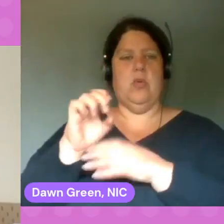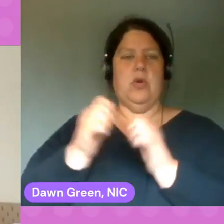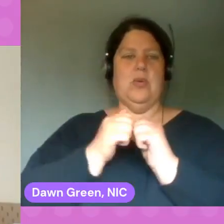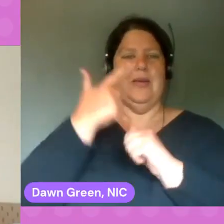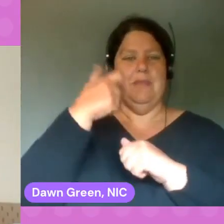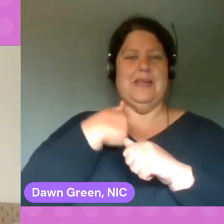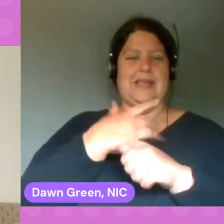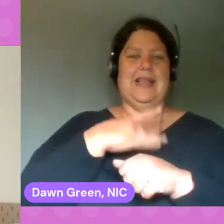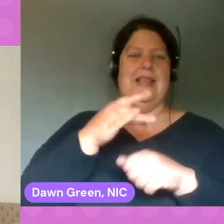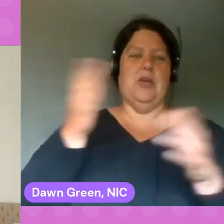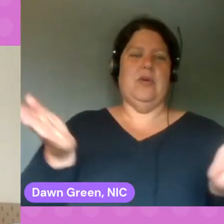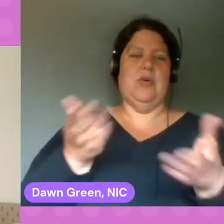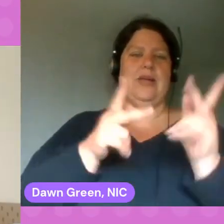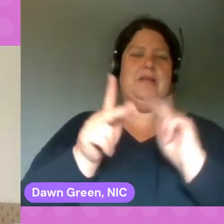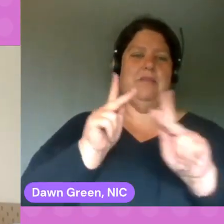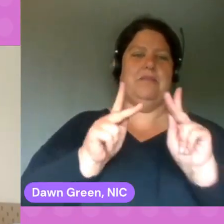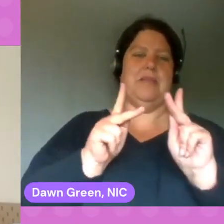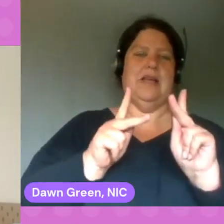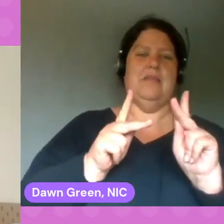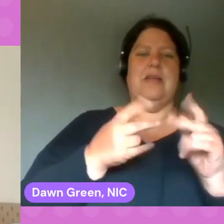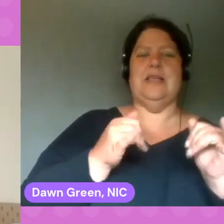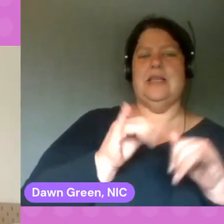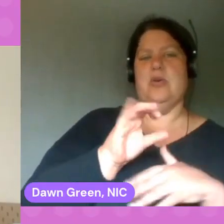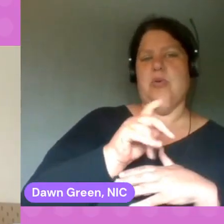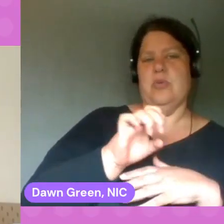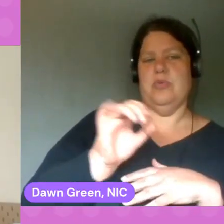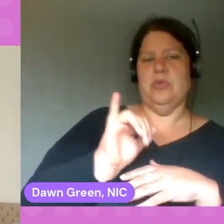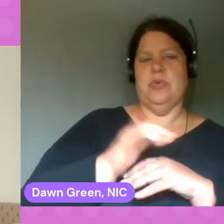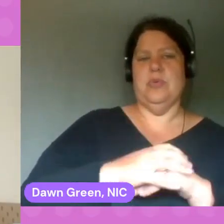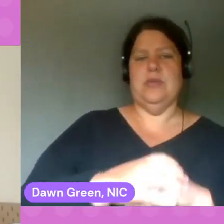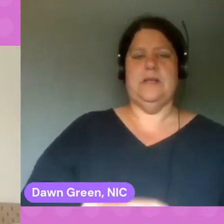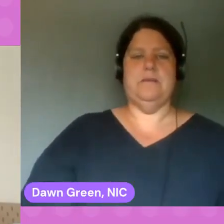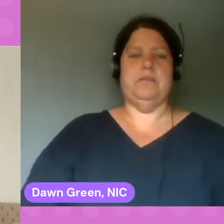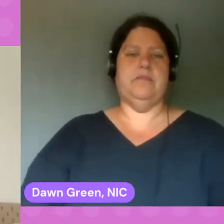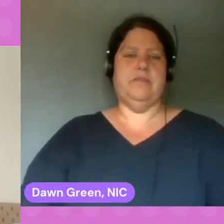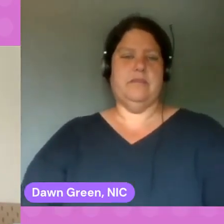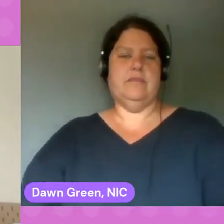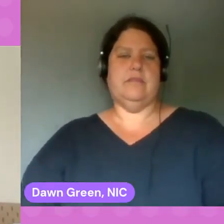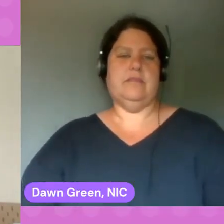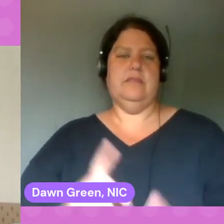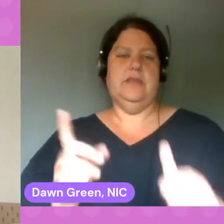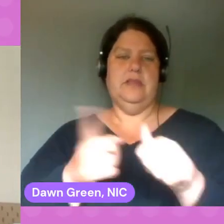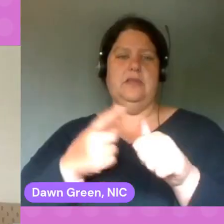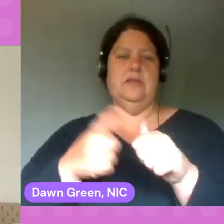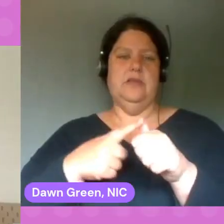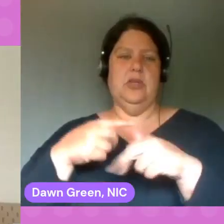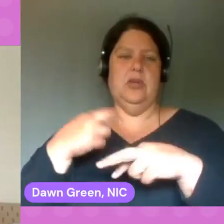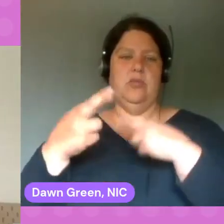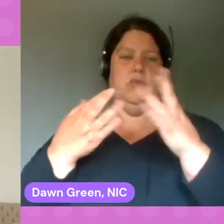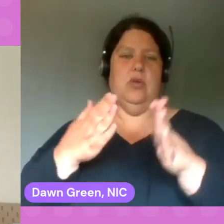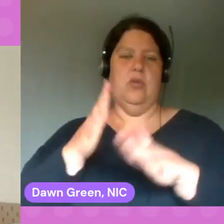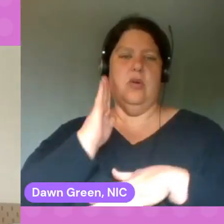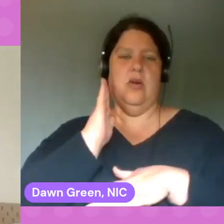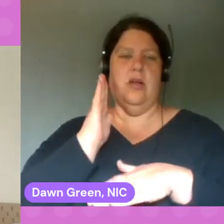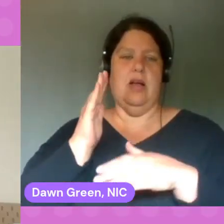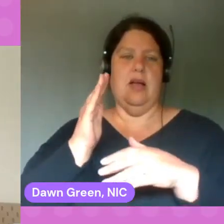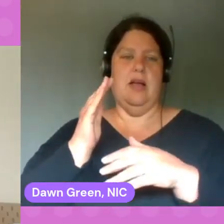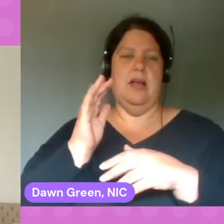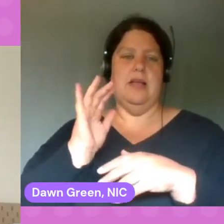encourage people to tinker with their code as well. And the first roller that I'm going to show you is this